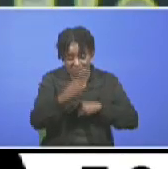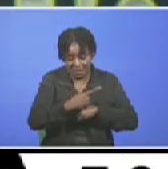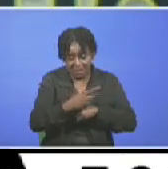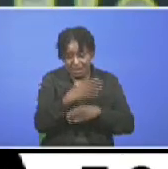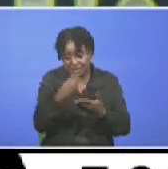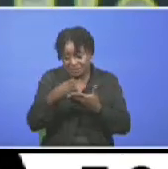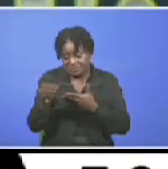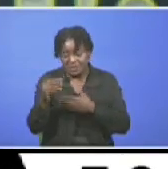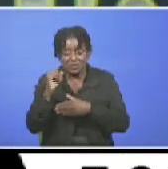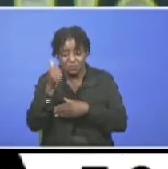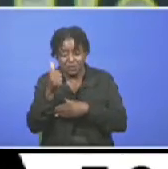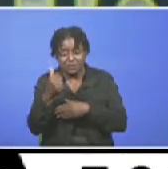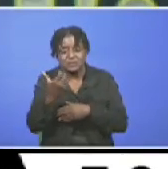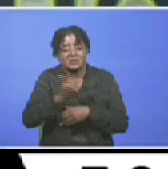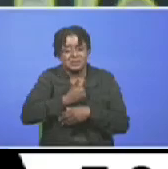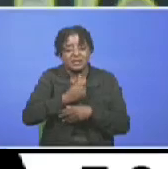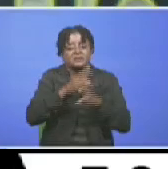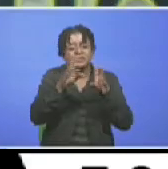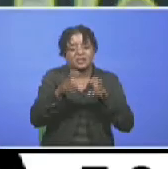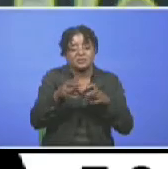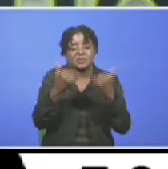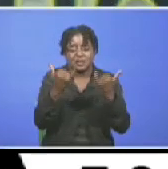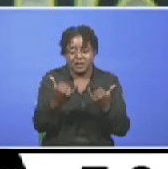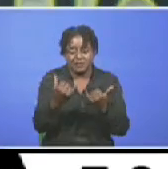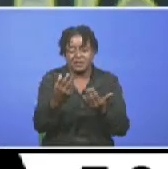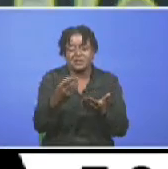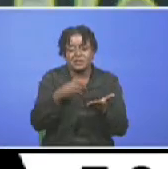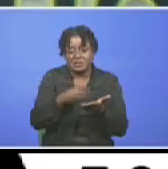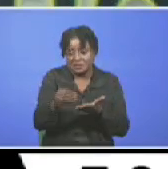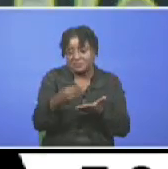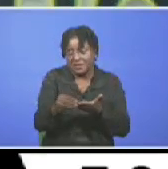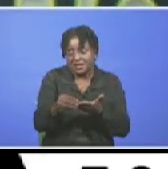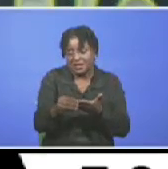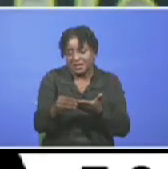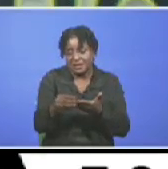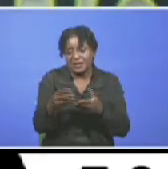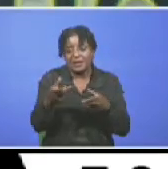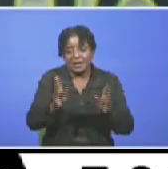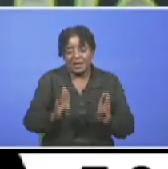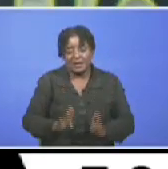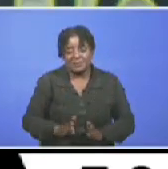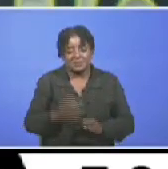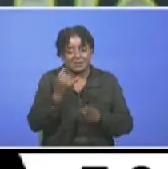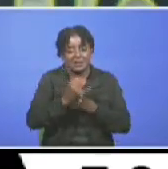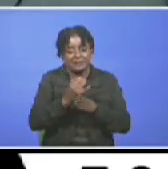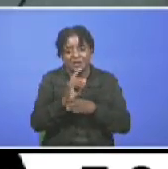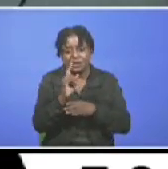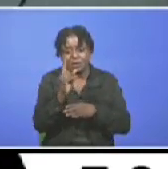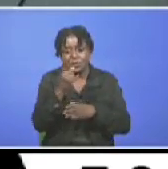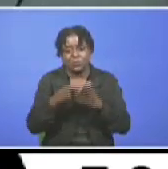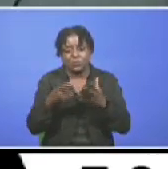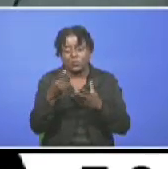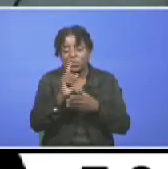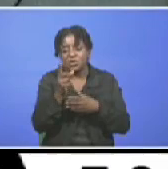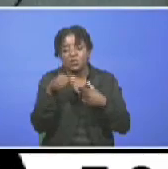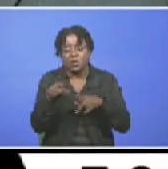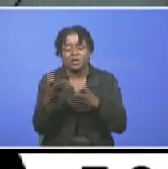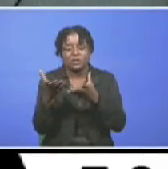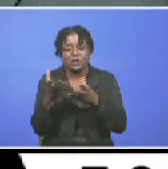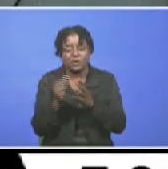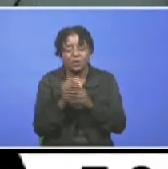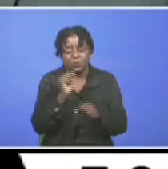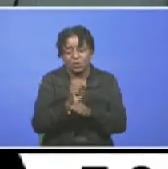a self-assessment of your current spending habits and really identifying where you want to go and working towards that. Now, how can